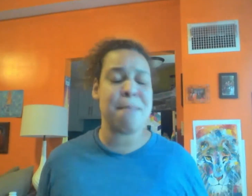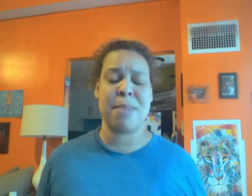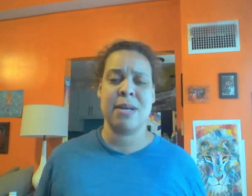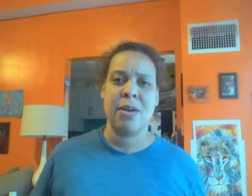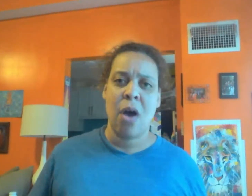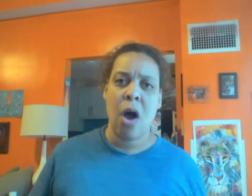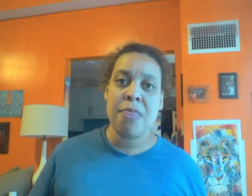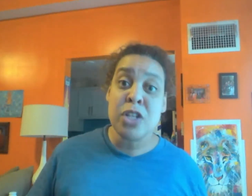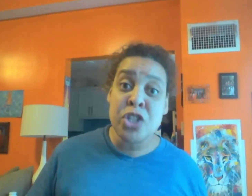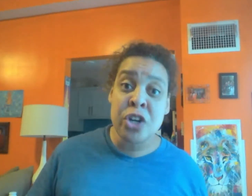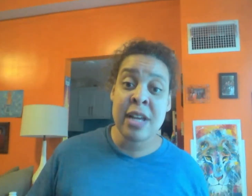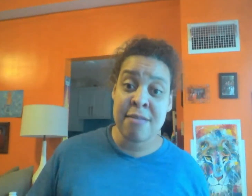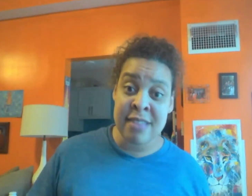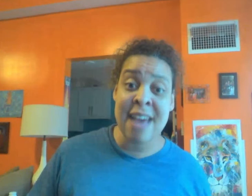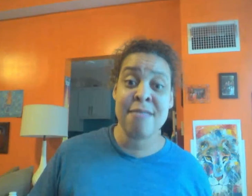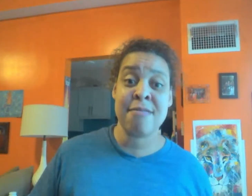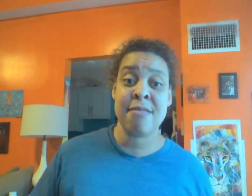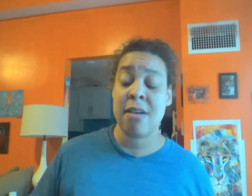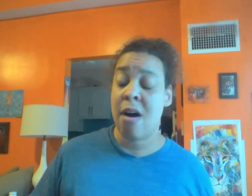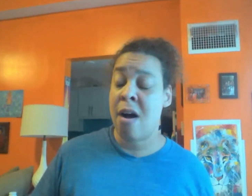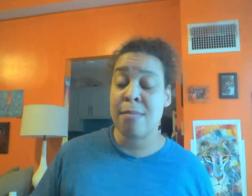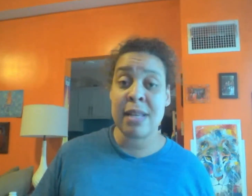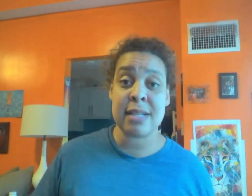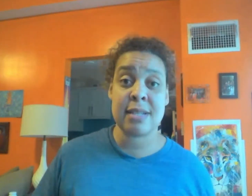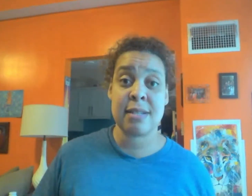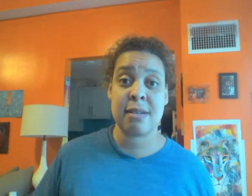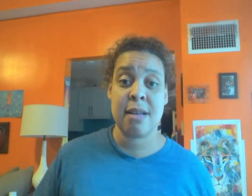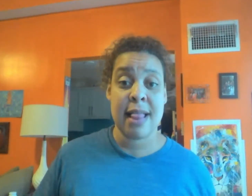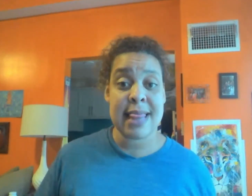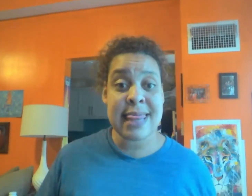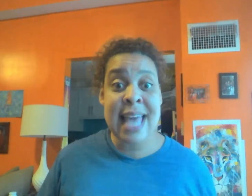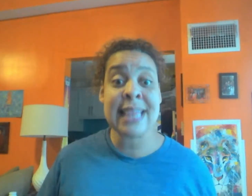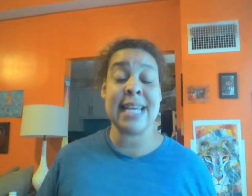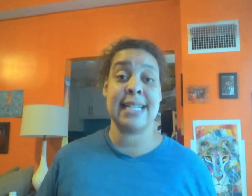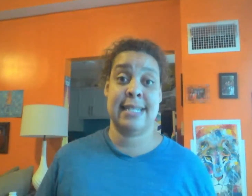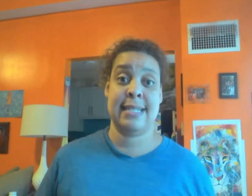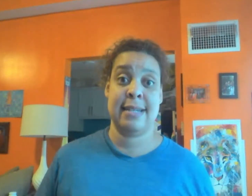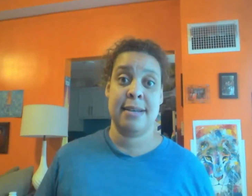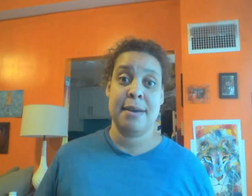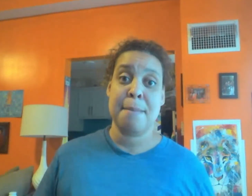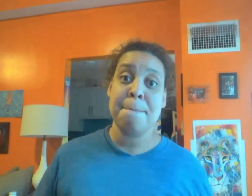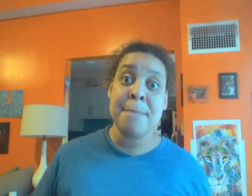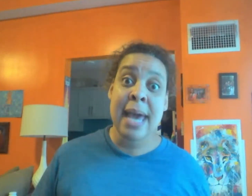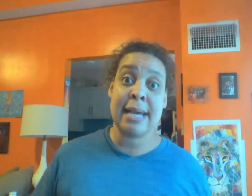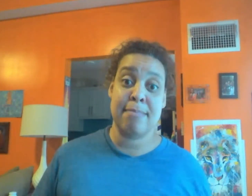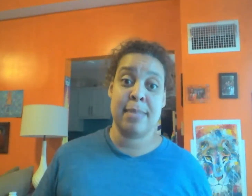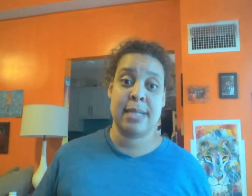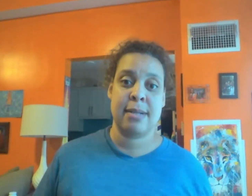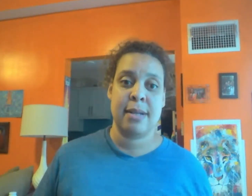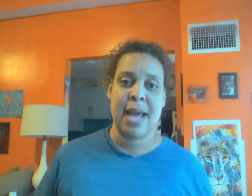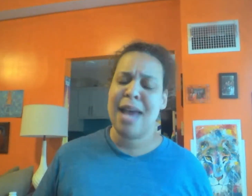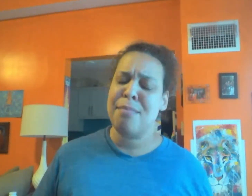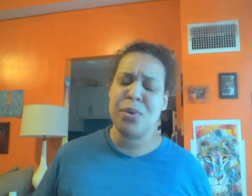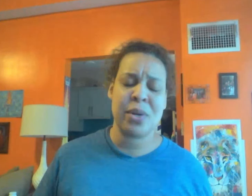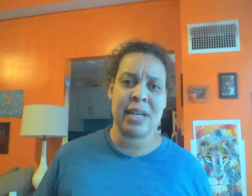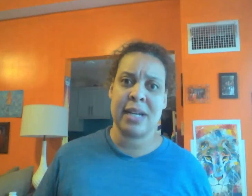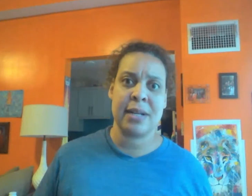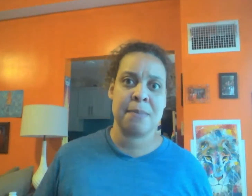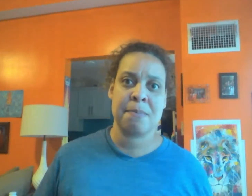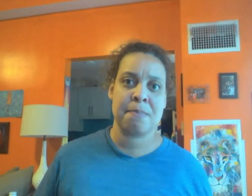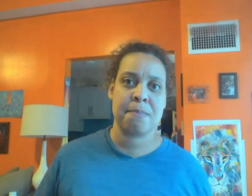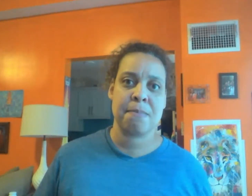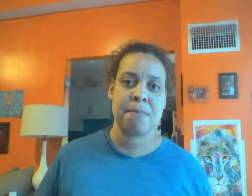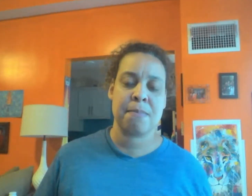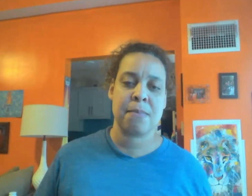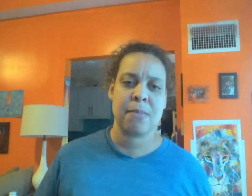sent them on the journey of life, armless, legless, maimed, and